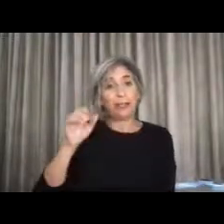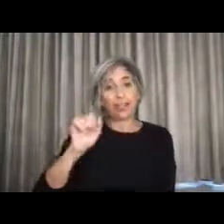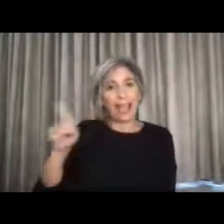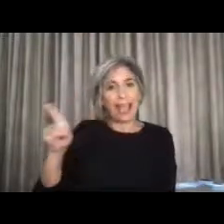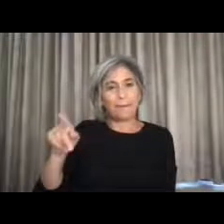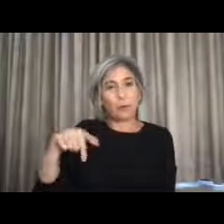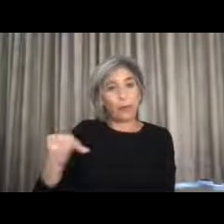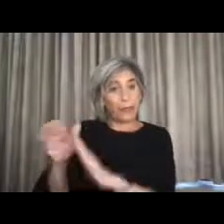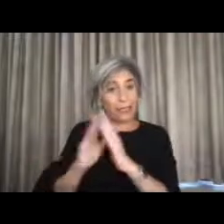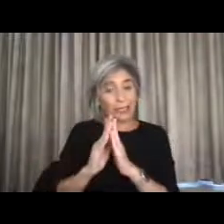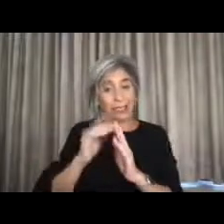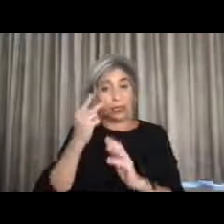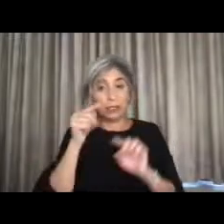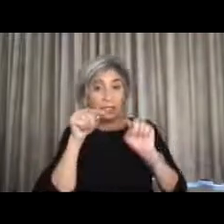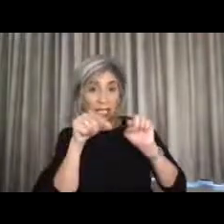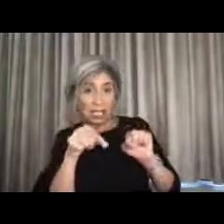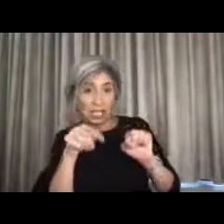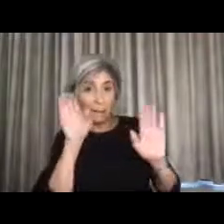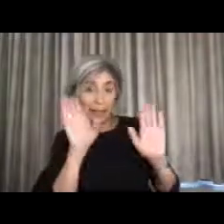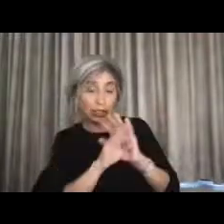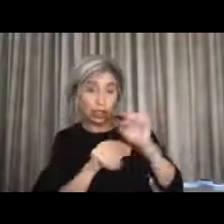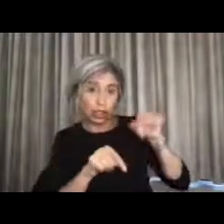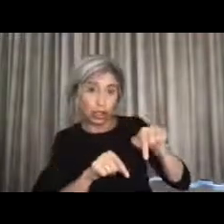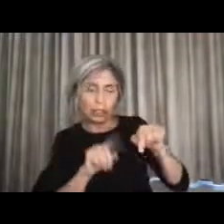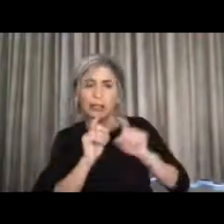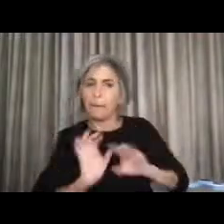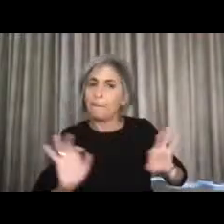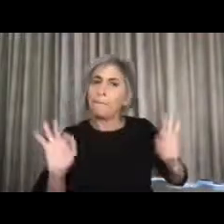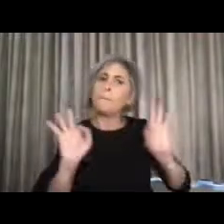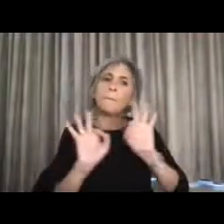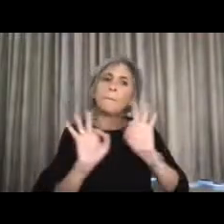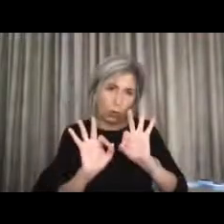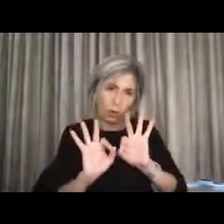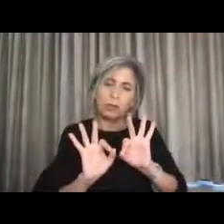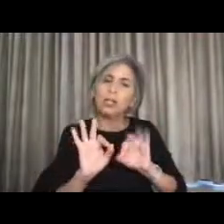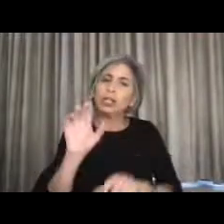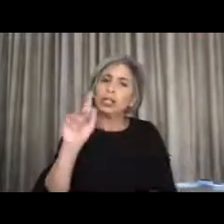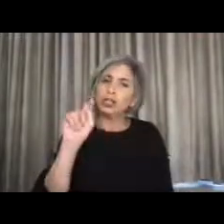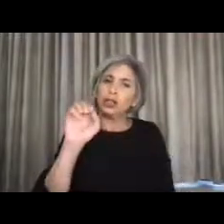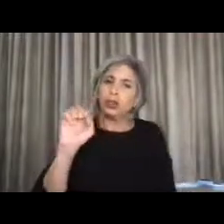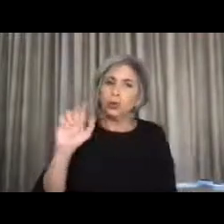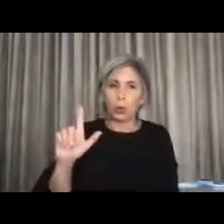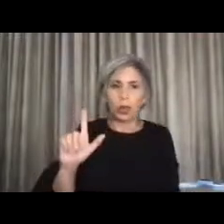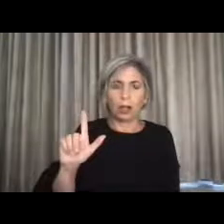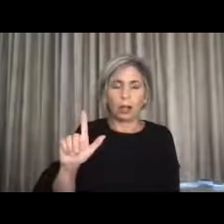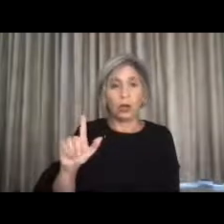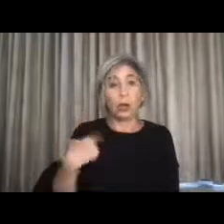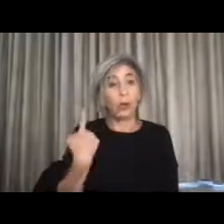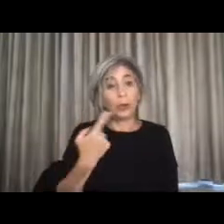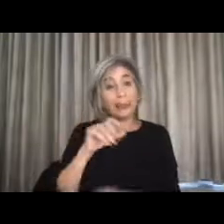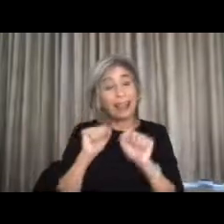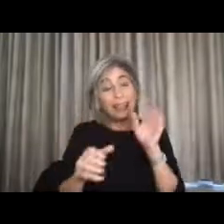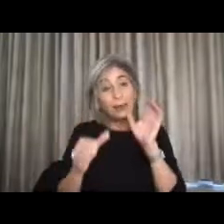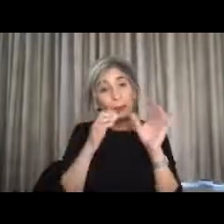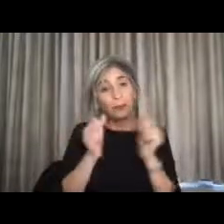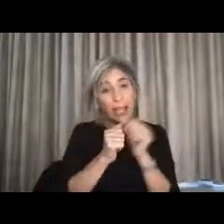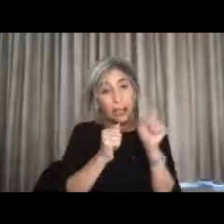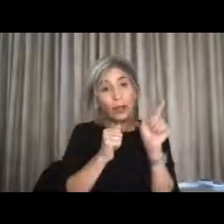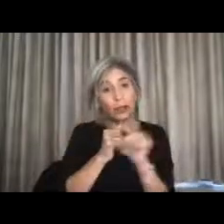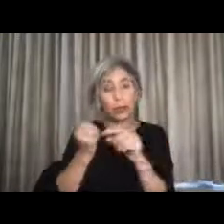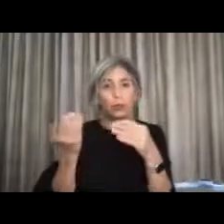a screenshot of here, is a really important tool that not only can we communicate with you via